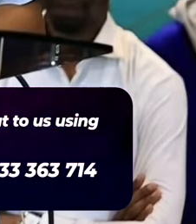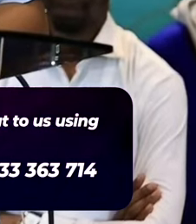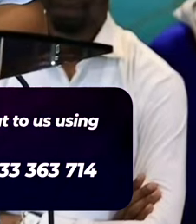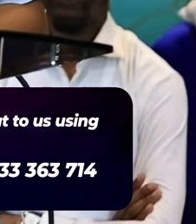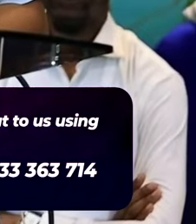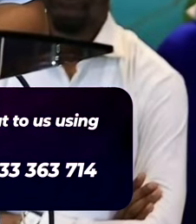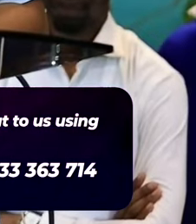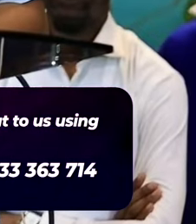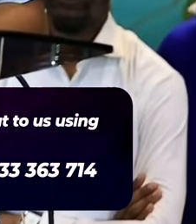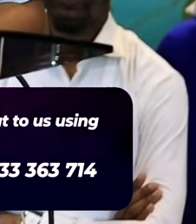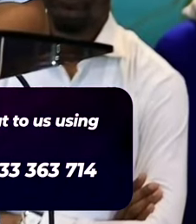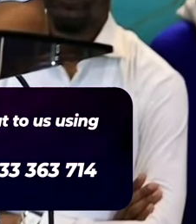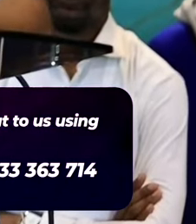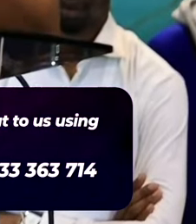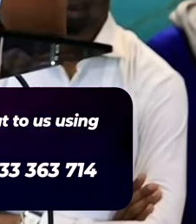people.